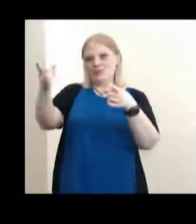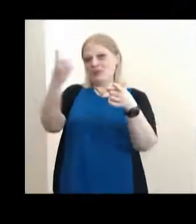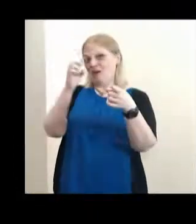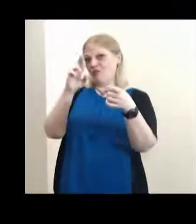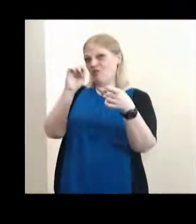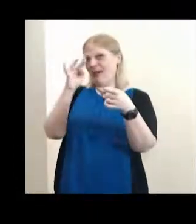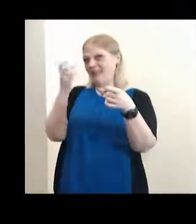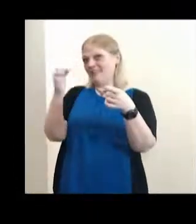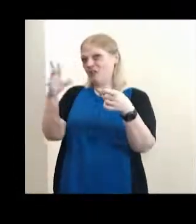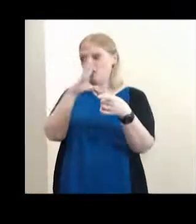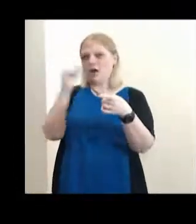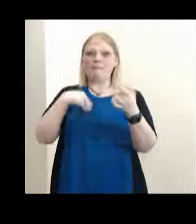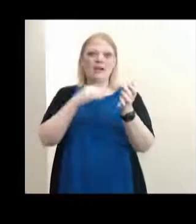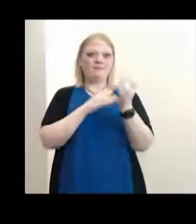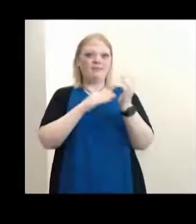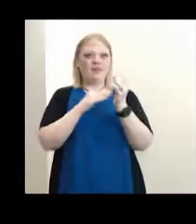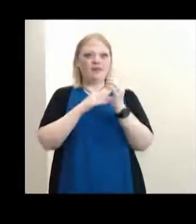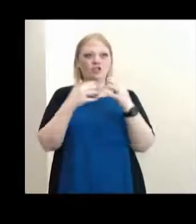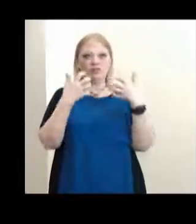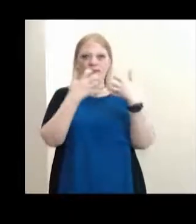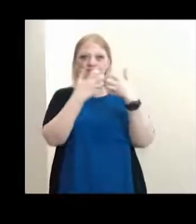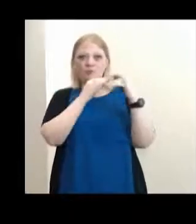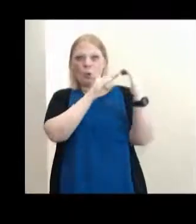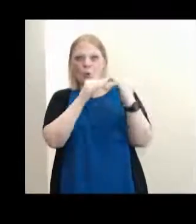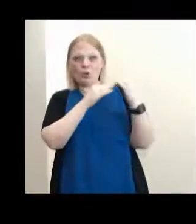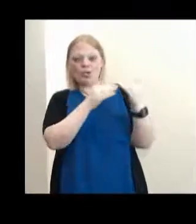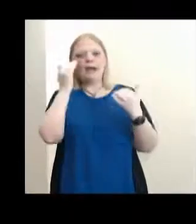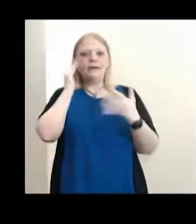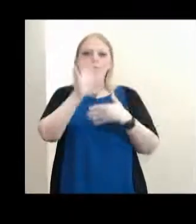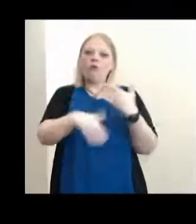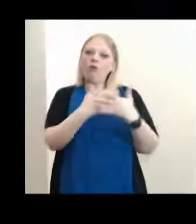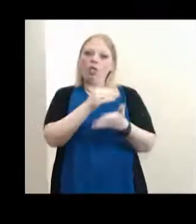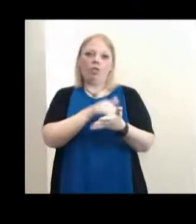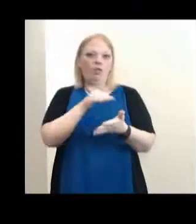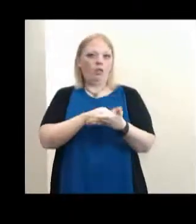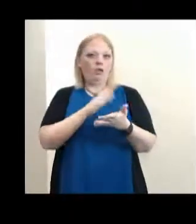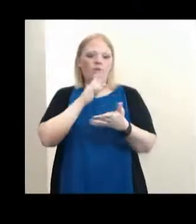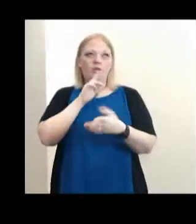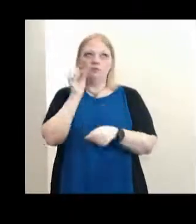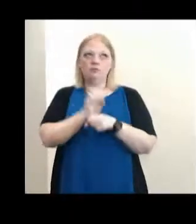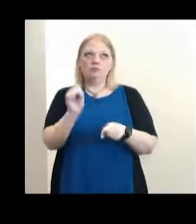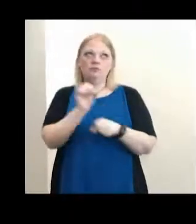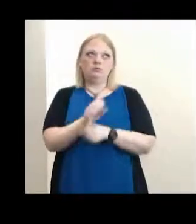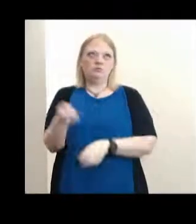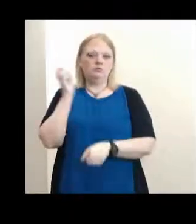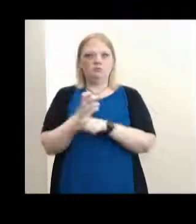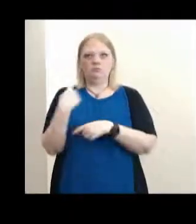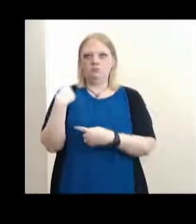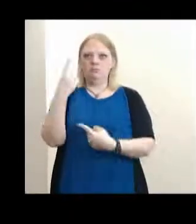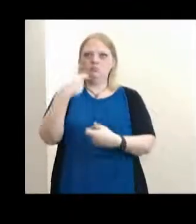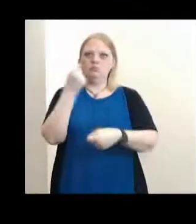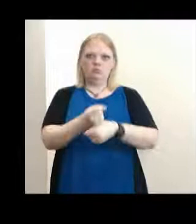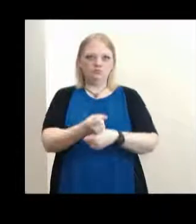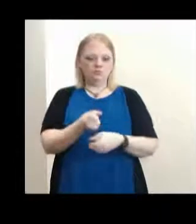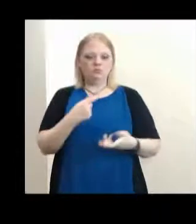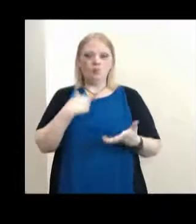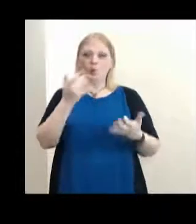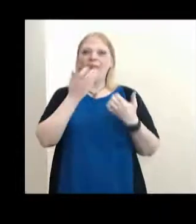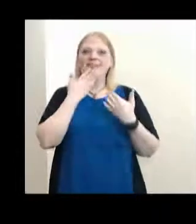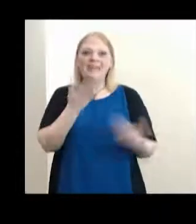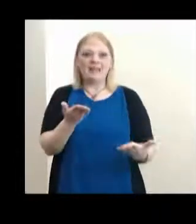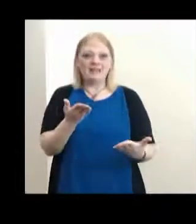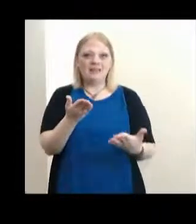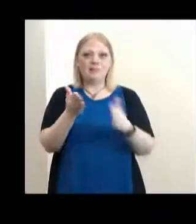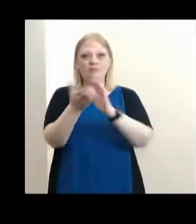and my physician colleagues. I know all physicians have been working so hard for the past year, and I just want to thank them